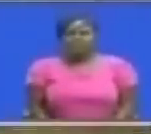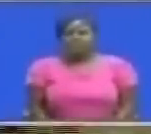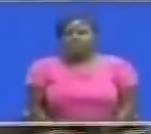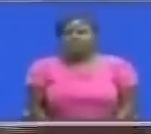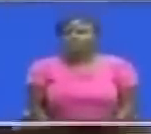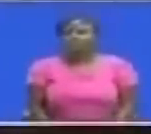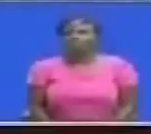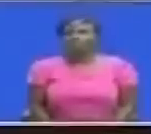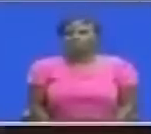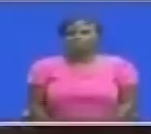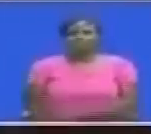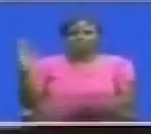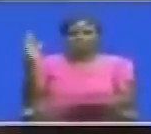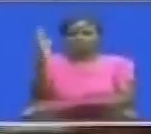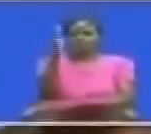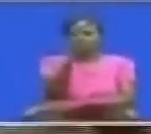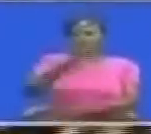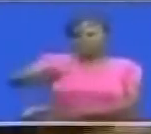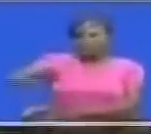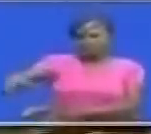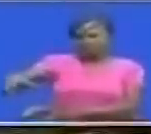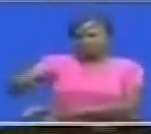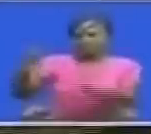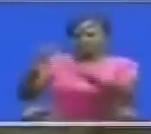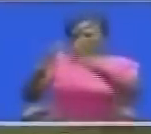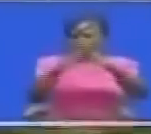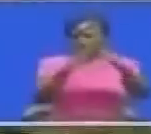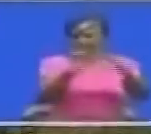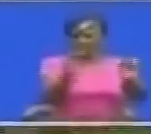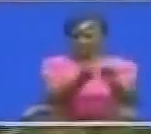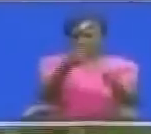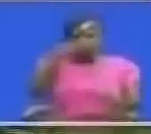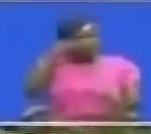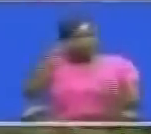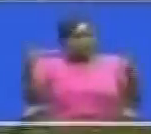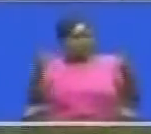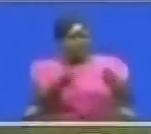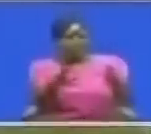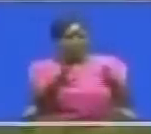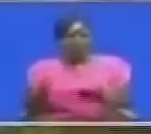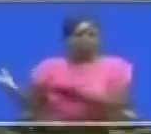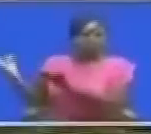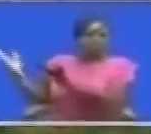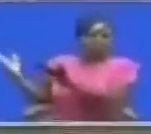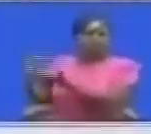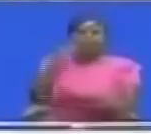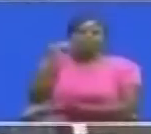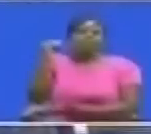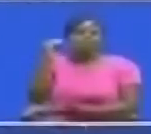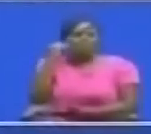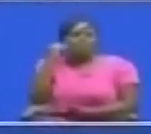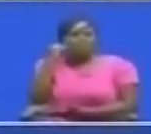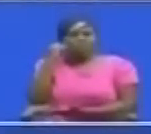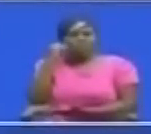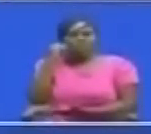The leafy suburbs of Kenya's capital, Nairobi. It turns out that terror groups such as Al-Shabaab have found greener pastures here,